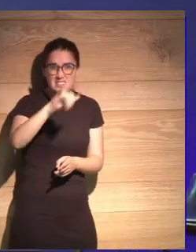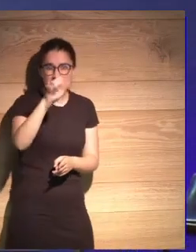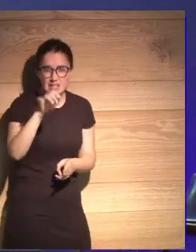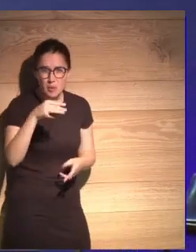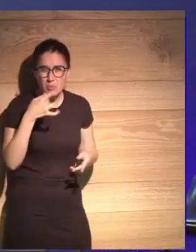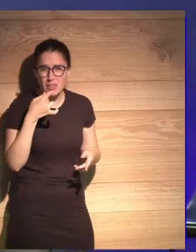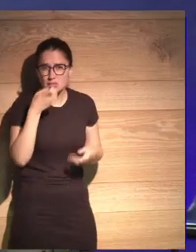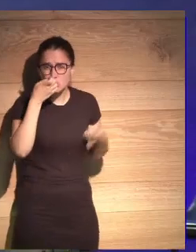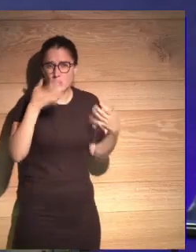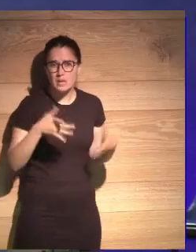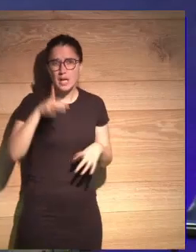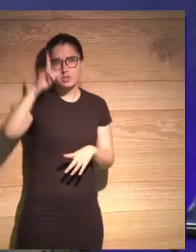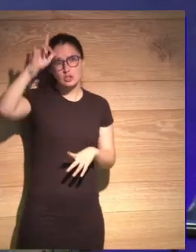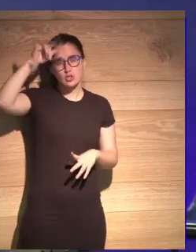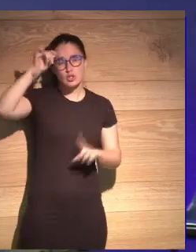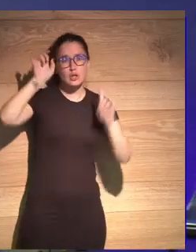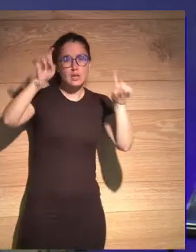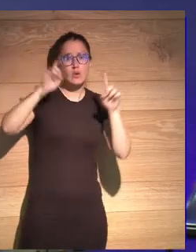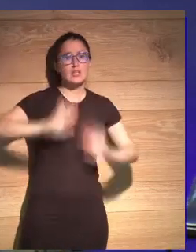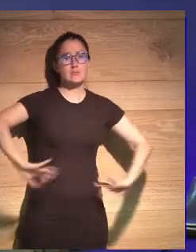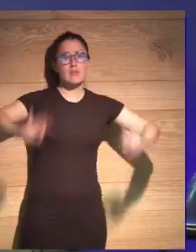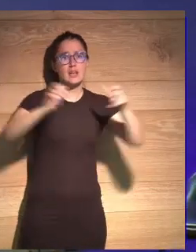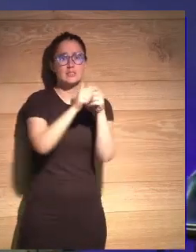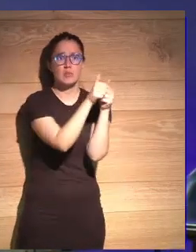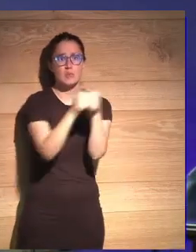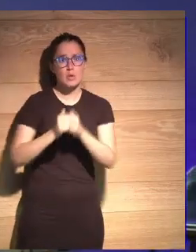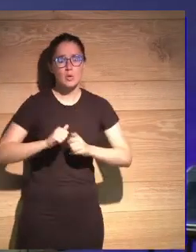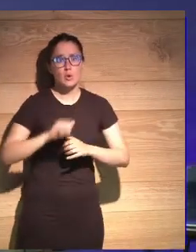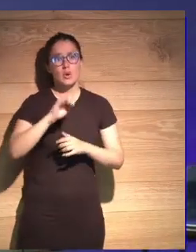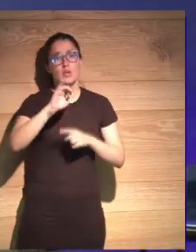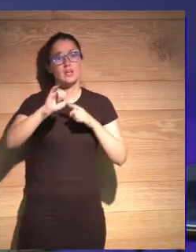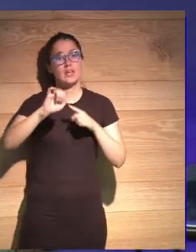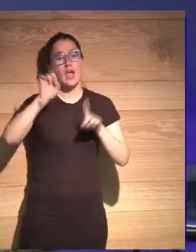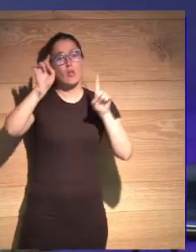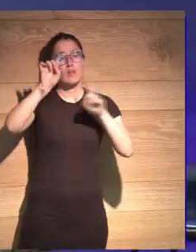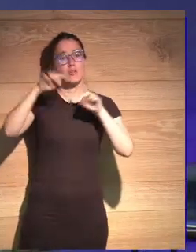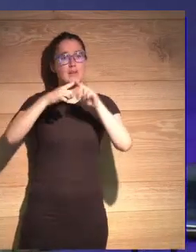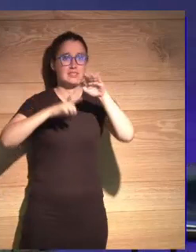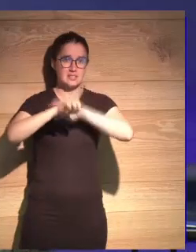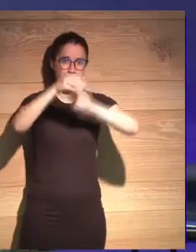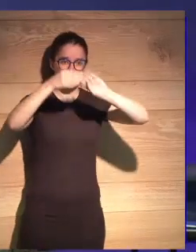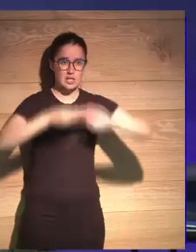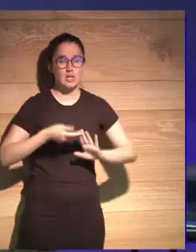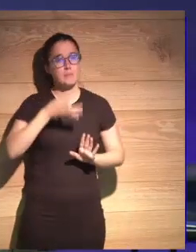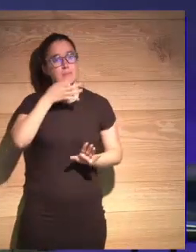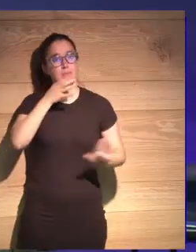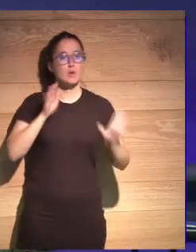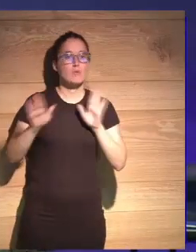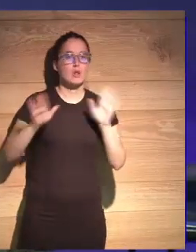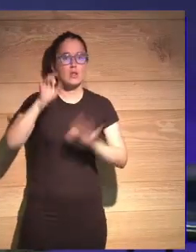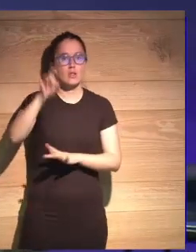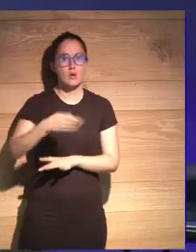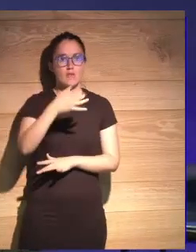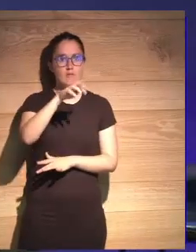we have Zhuxuan Zhao, who is a doctor in education and specialist